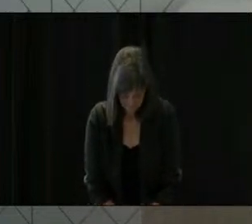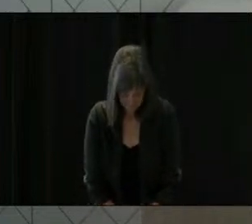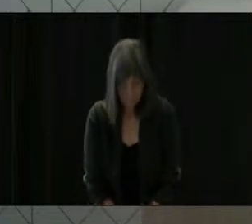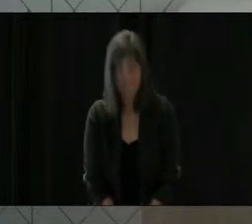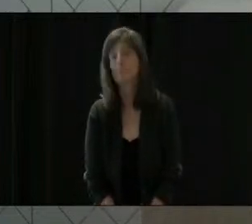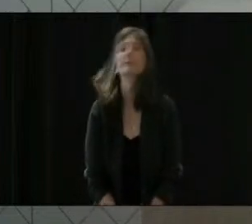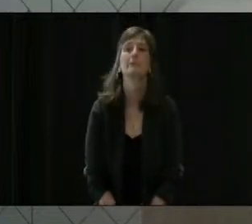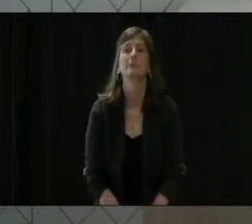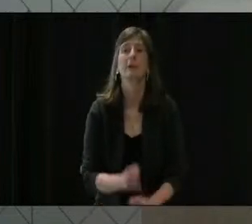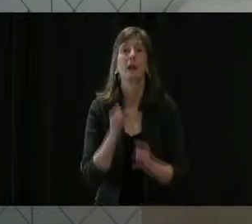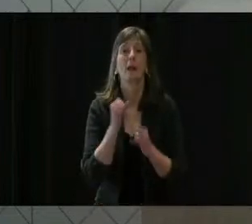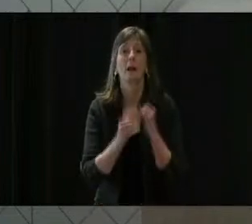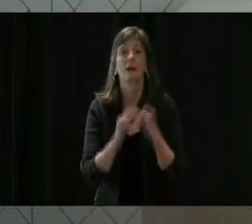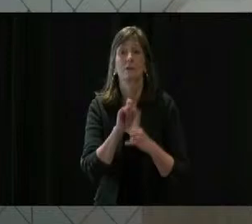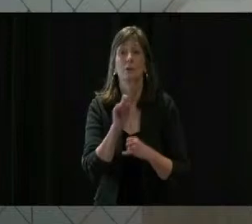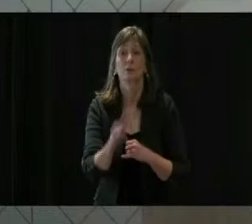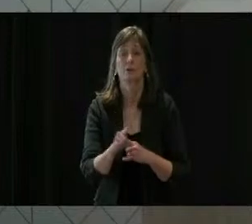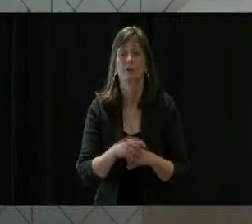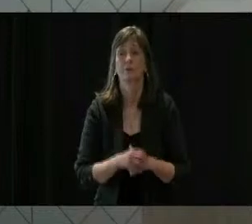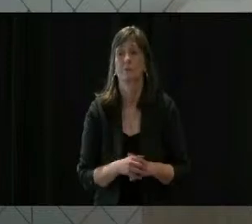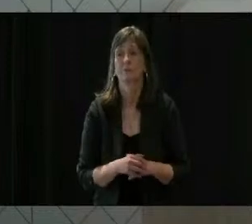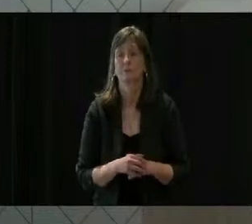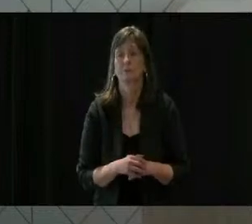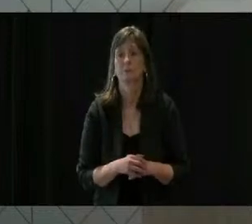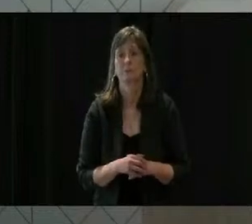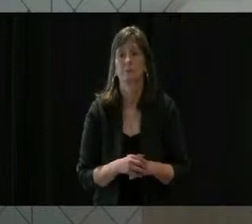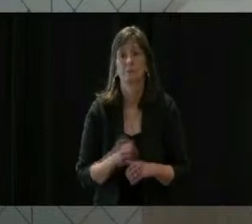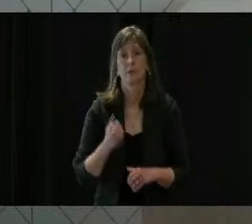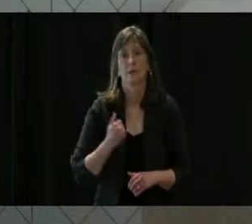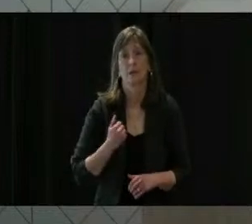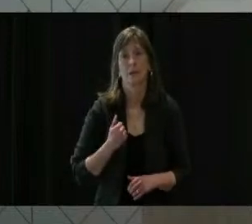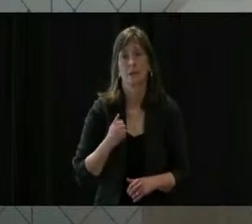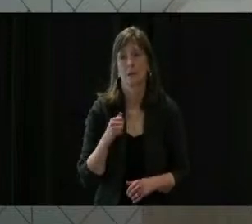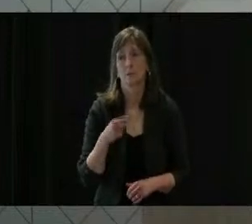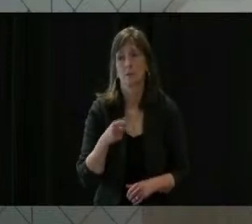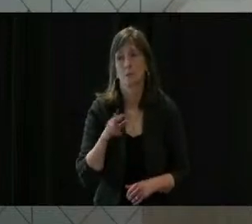Thank you. And our final question comes from Sarah Smelly with the Canadian Press.